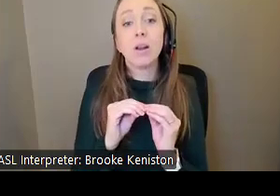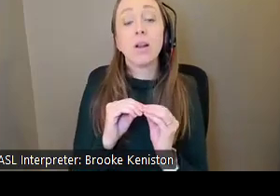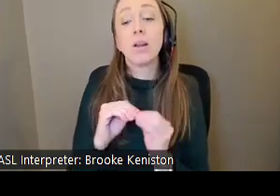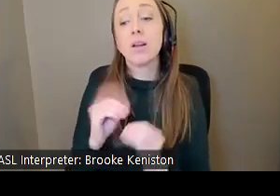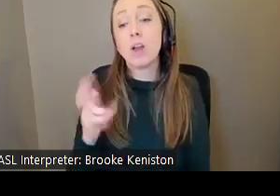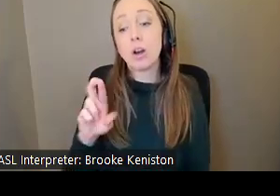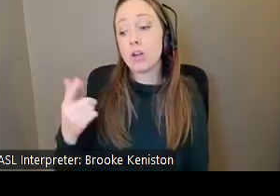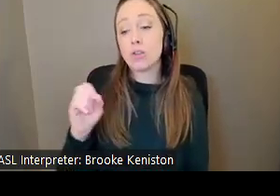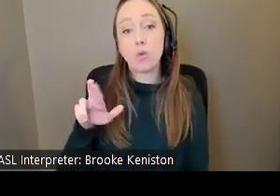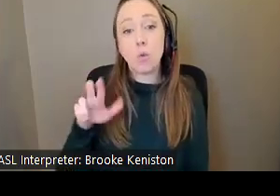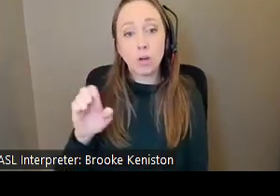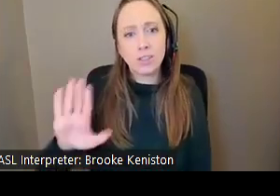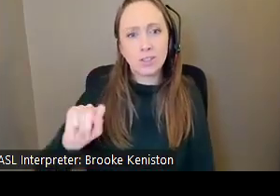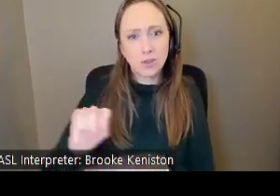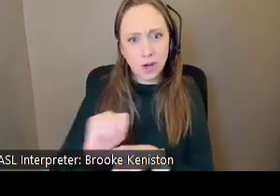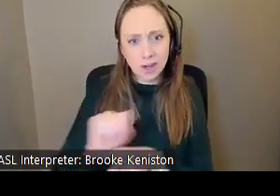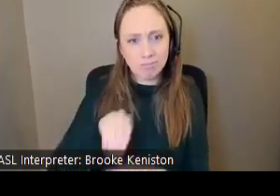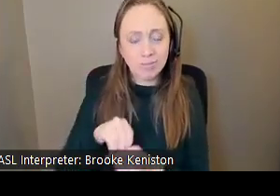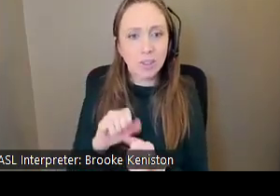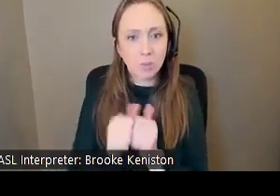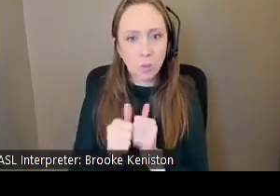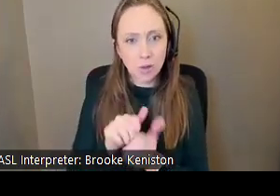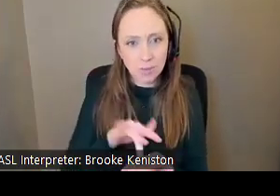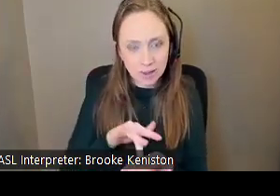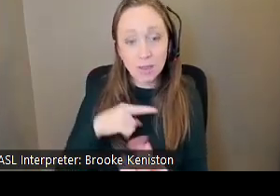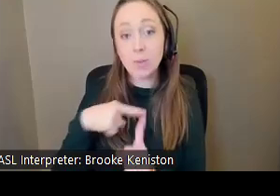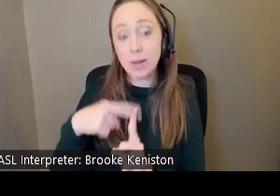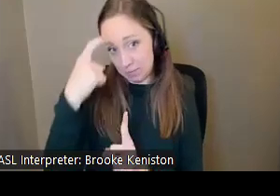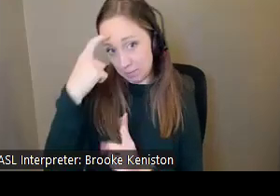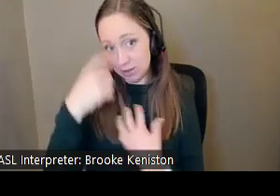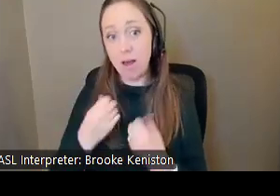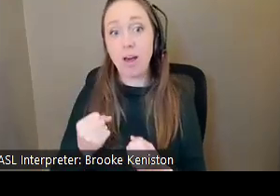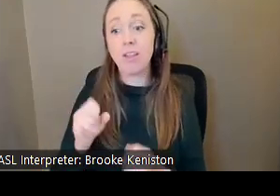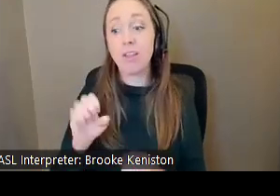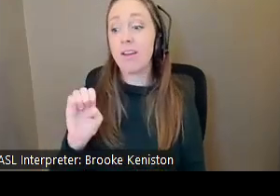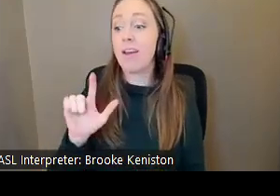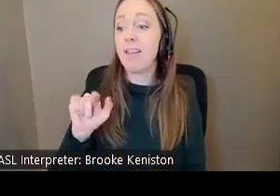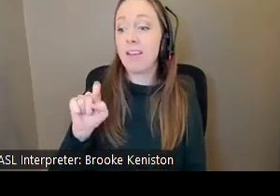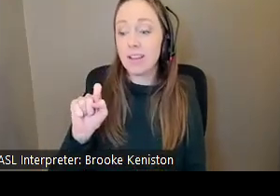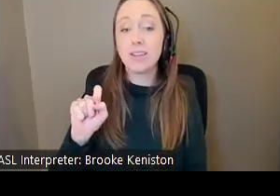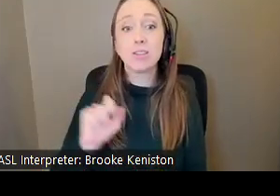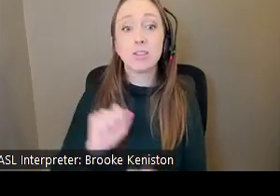sports medicine and has a certificate of mental health in elite sport from the International Olympic Committee.